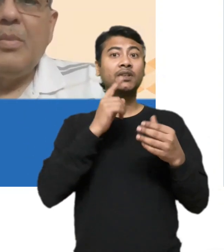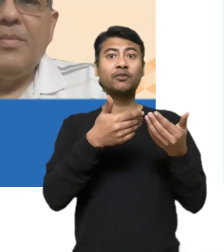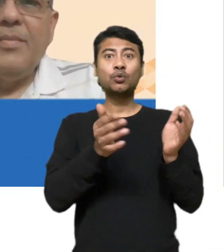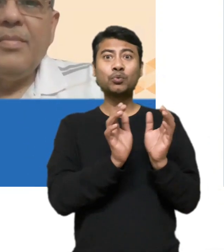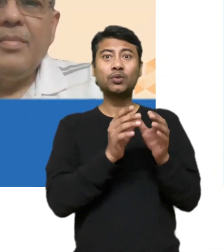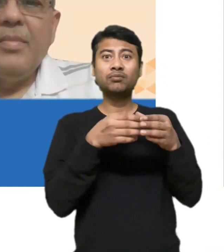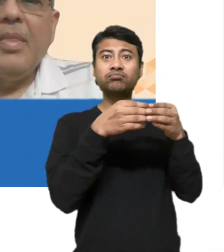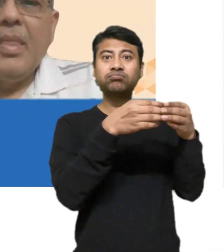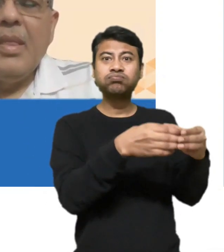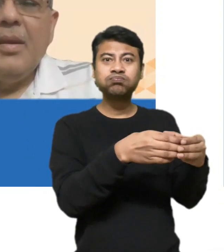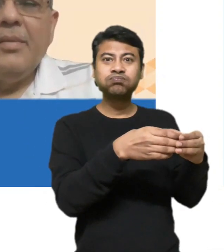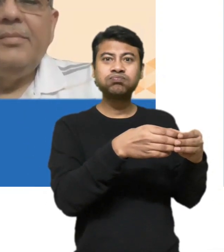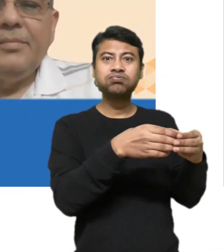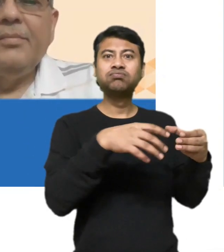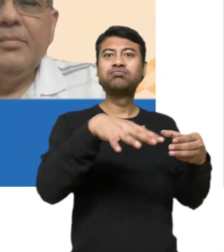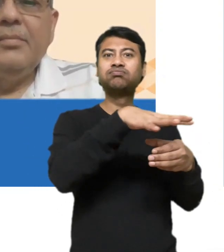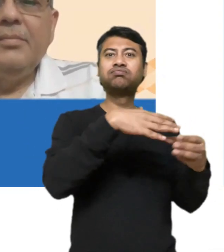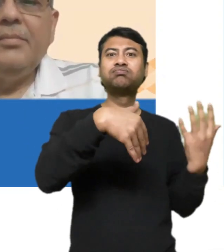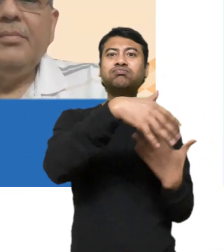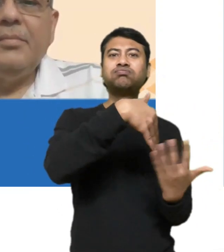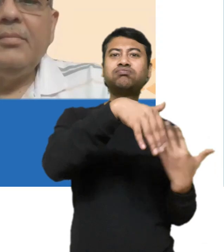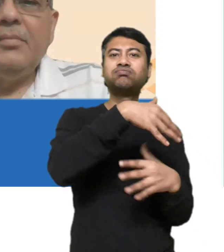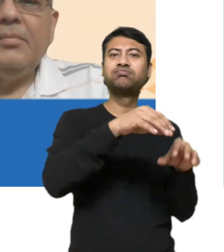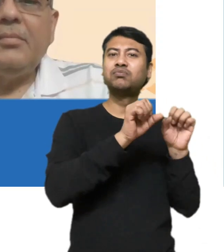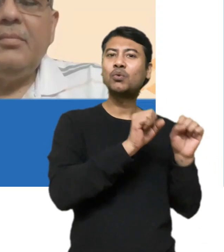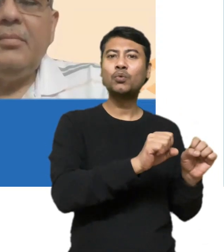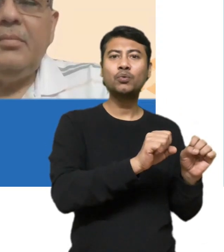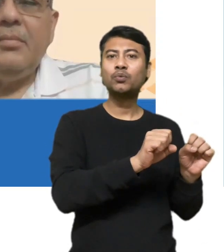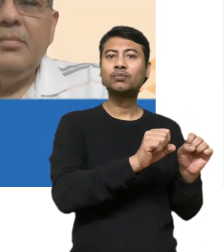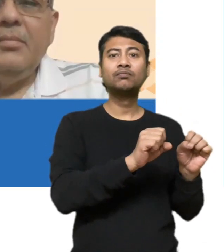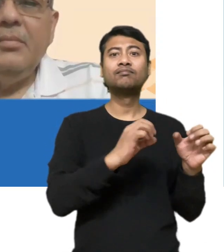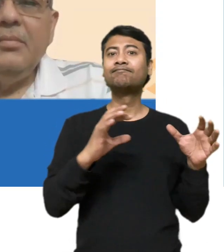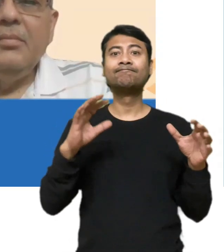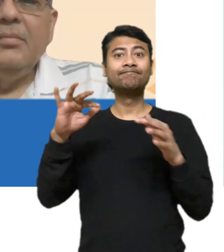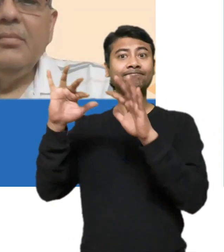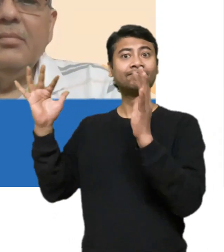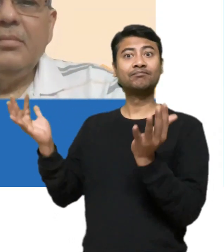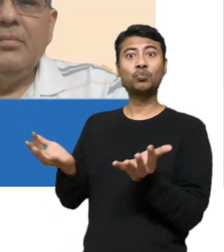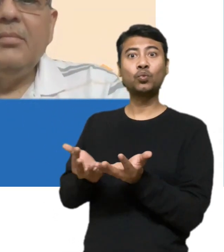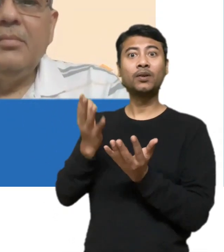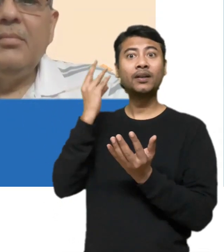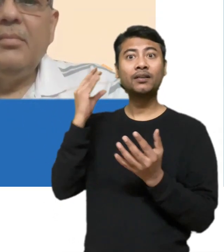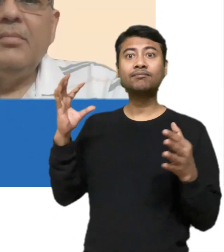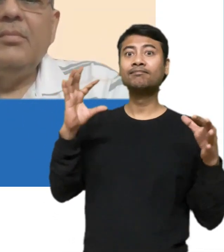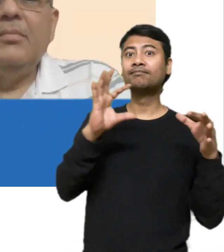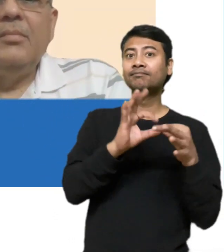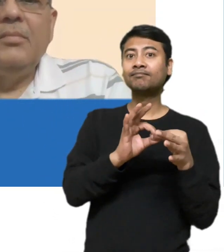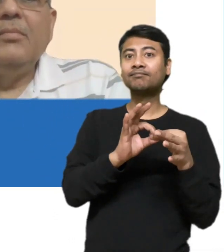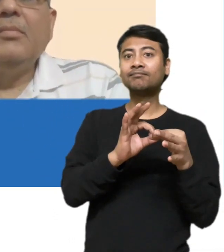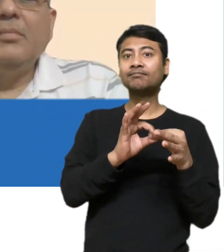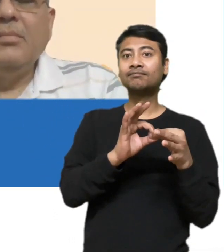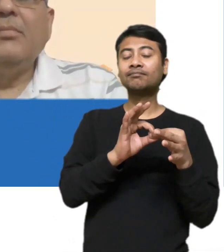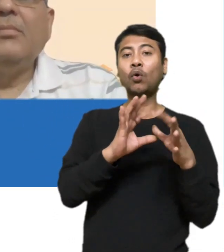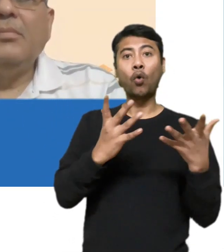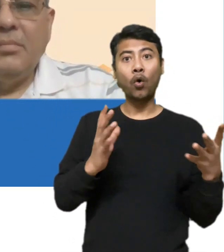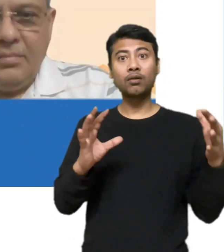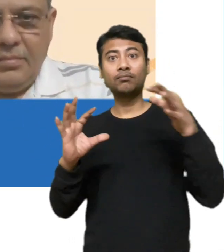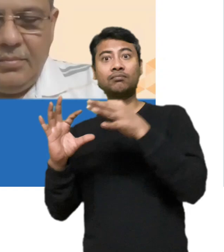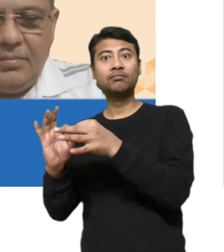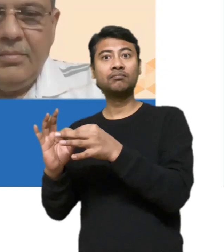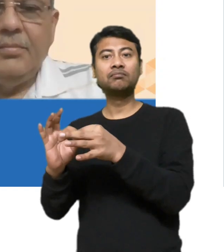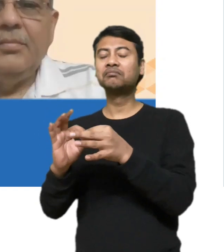And they have very, very little connection to anybody outside. And other people, hearing people, they have hardly any connection with the